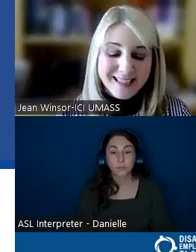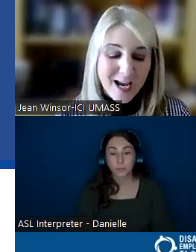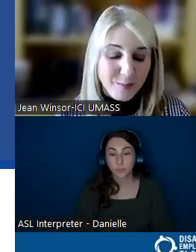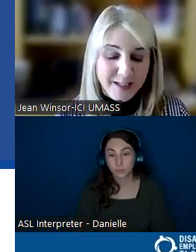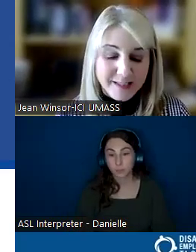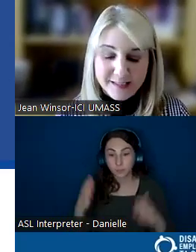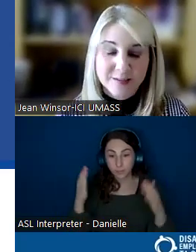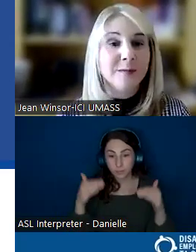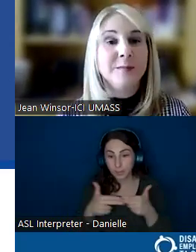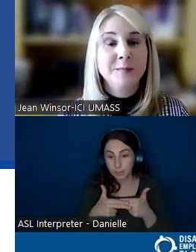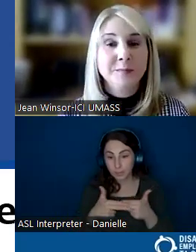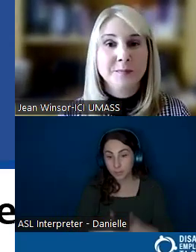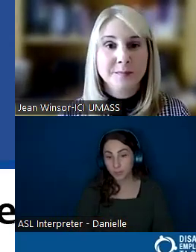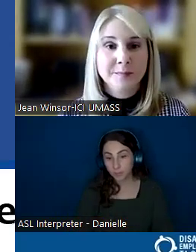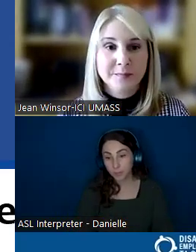Next slide, please.